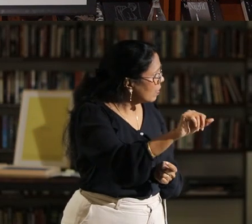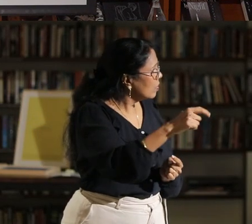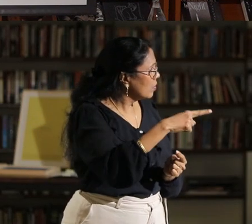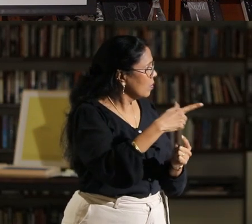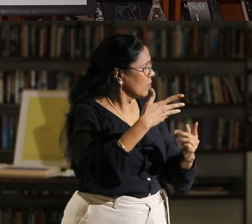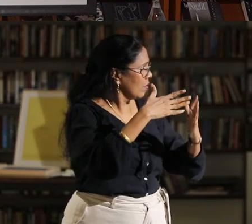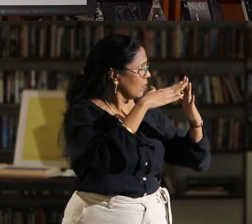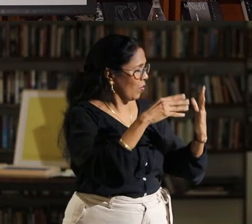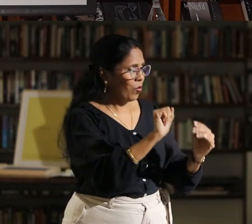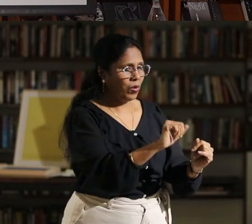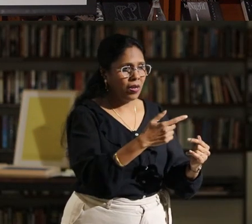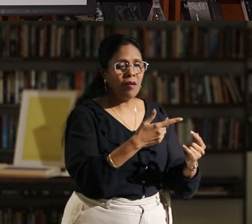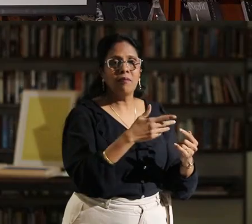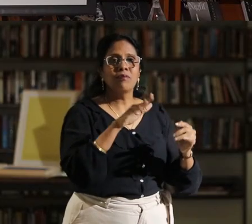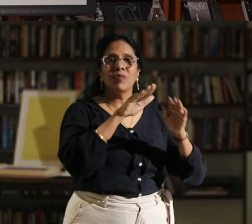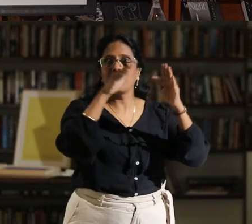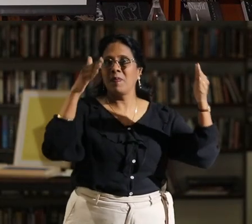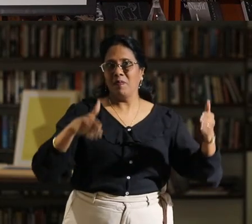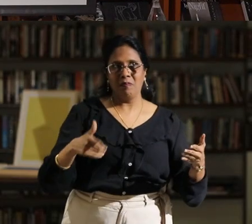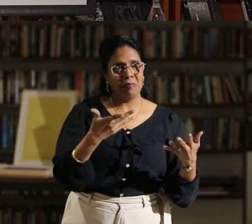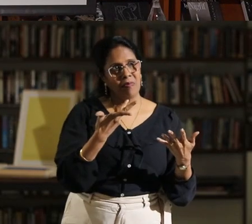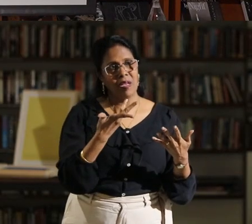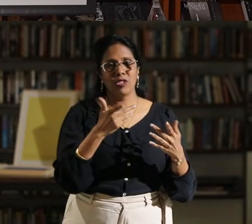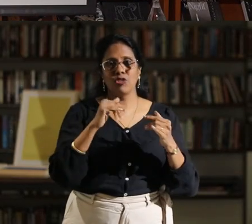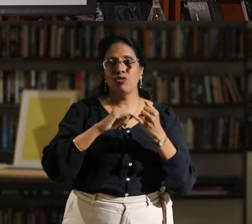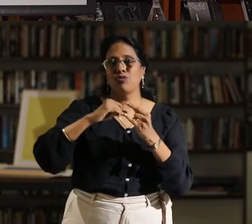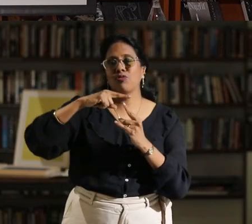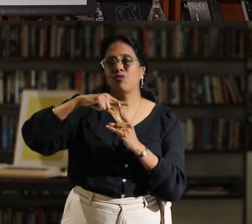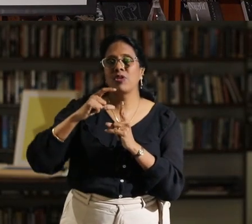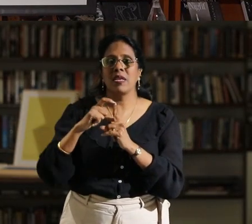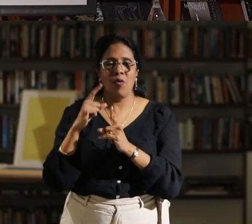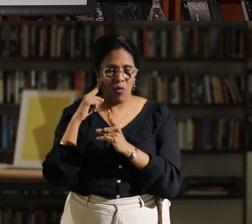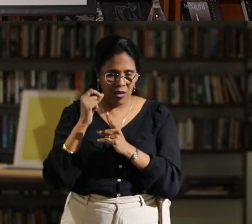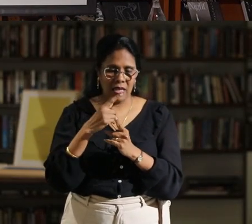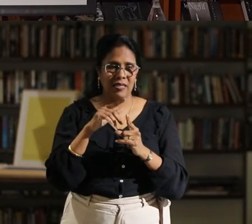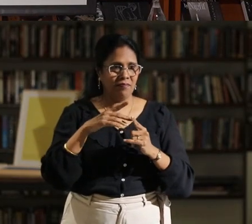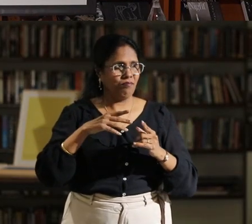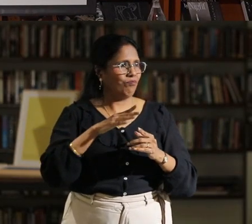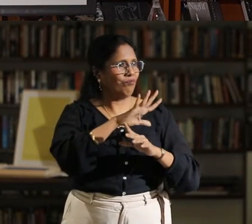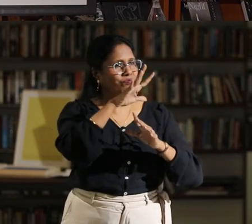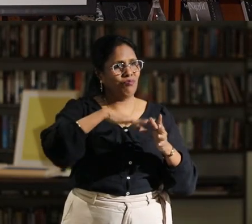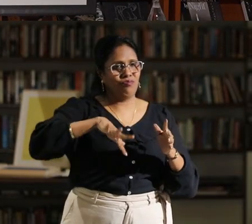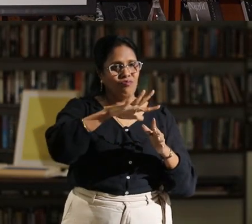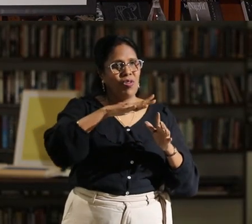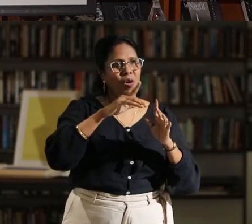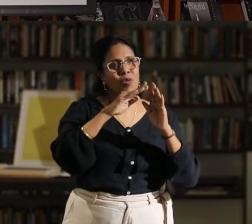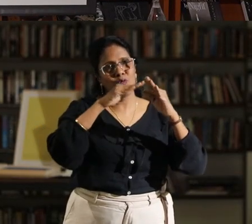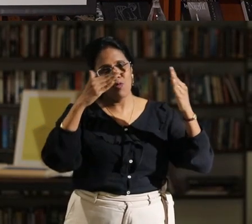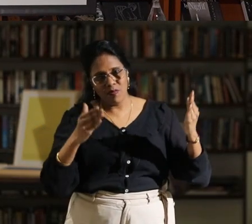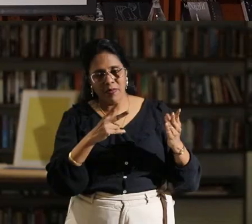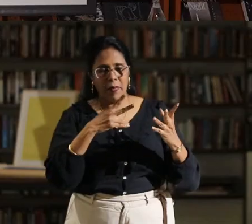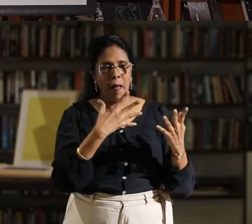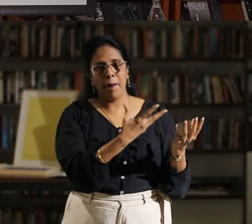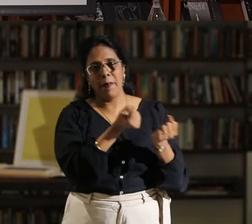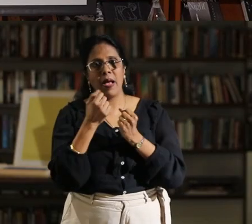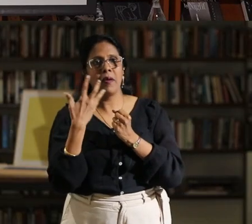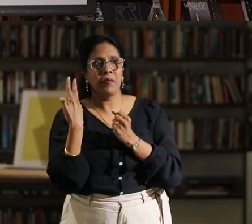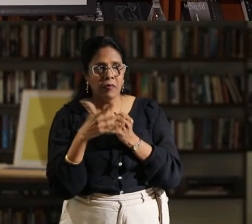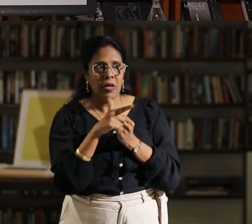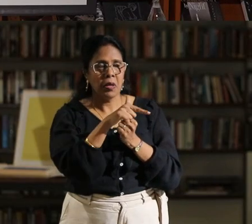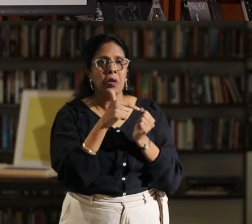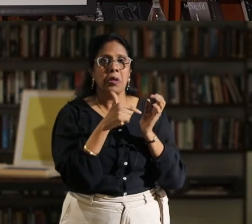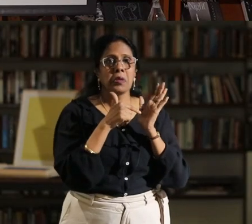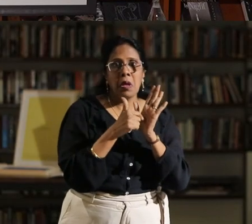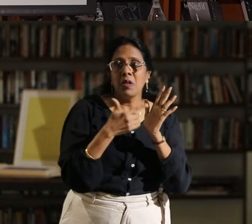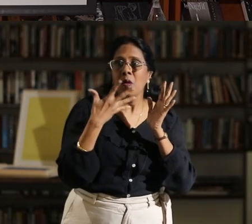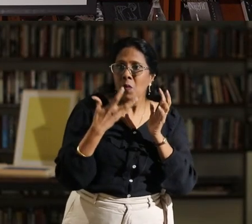this studio space, and they wanted to kind of tell people that we are people who live here. So I said, great, nothing better than a neighborhood museum to